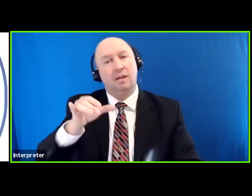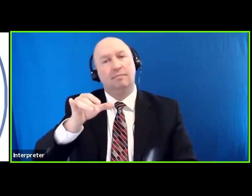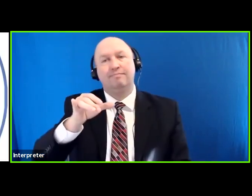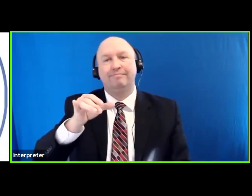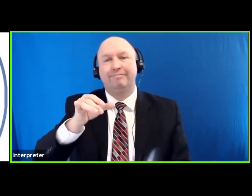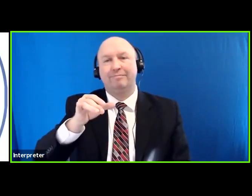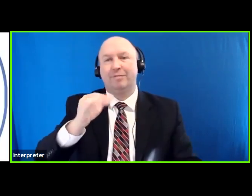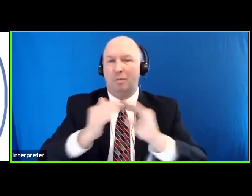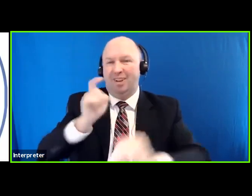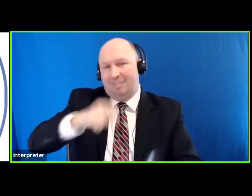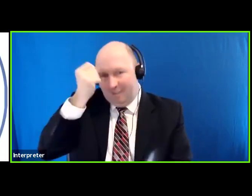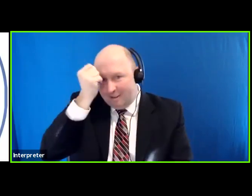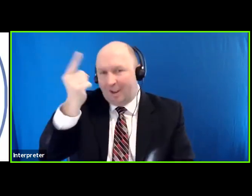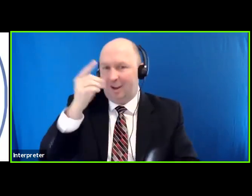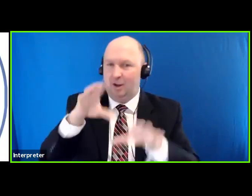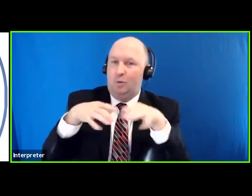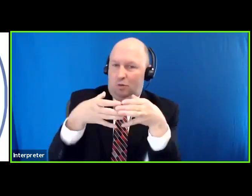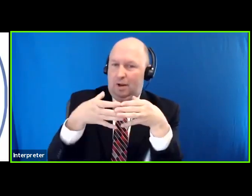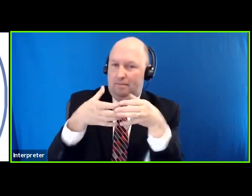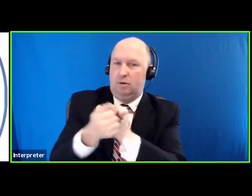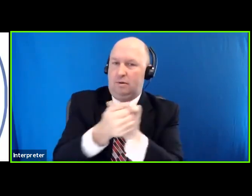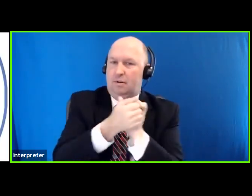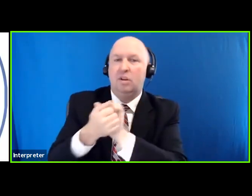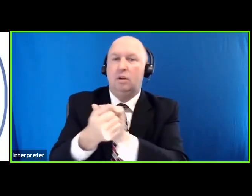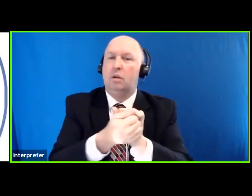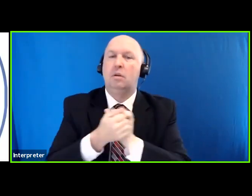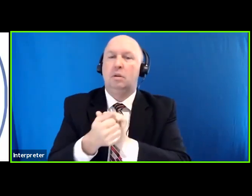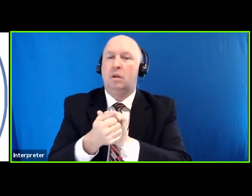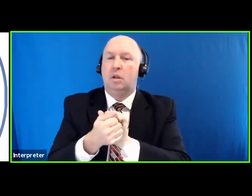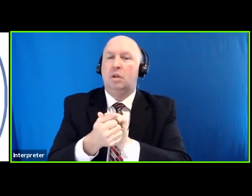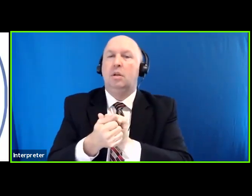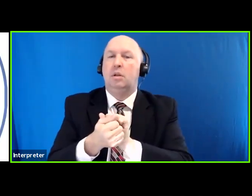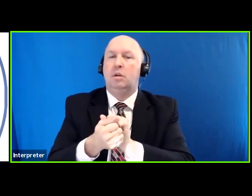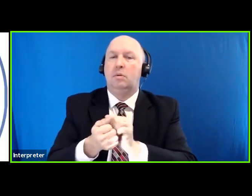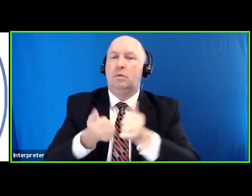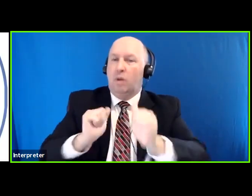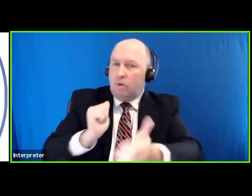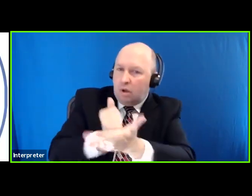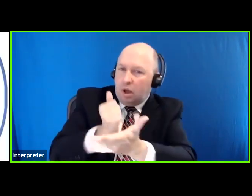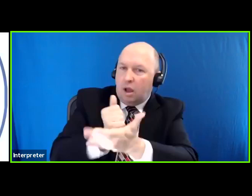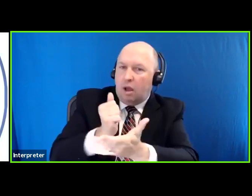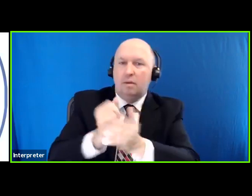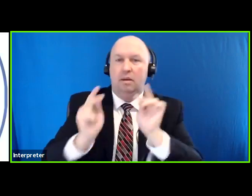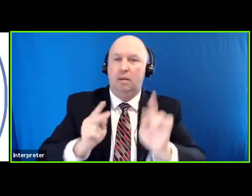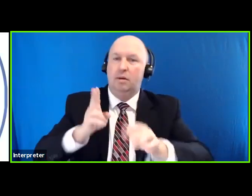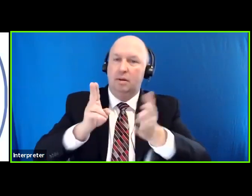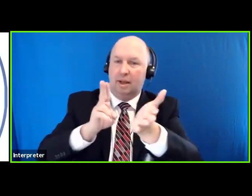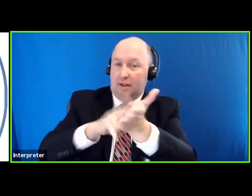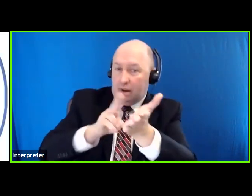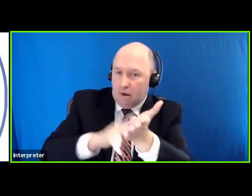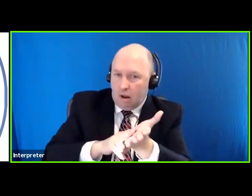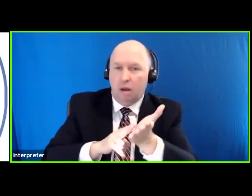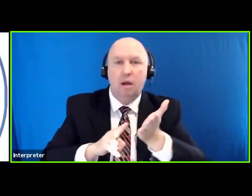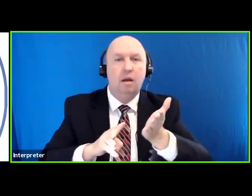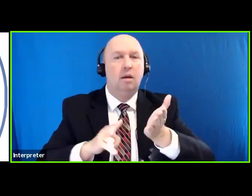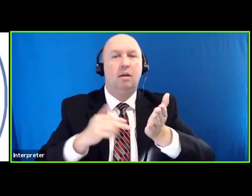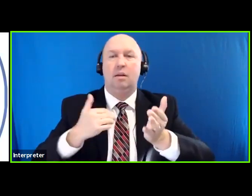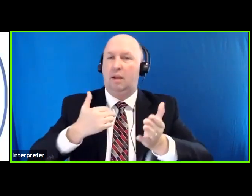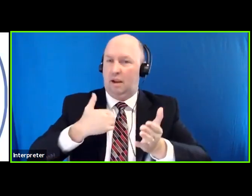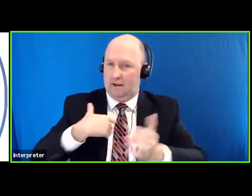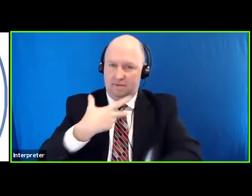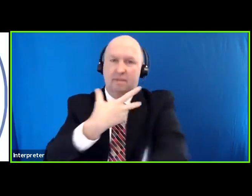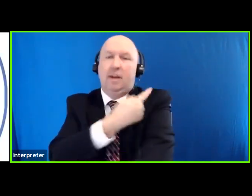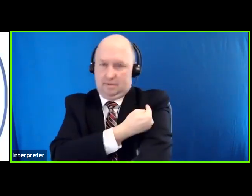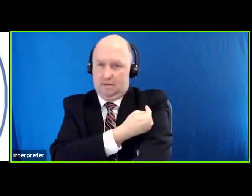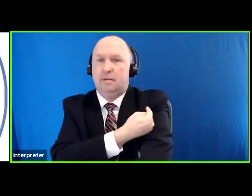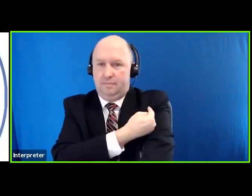understand. So we're working with them to get those individuals registered into them so they can get the vaccine.